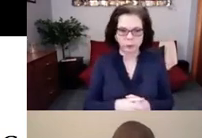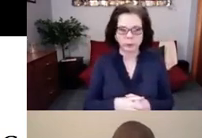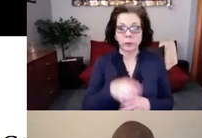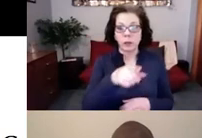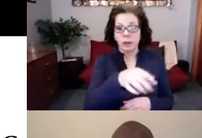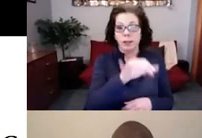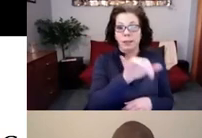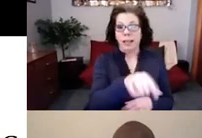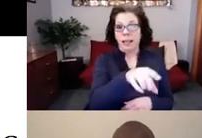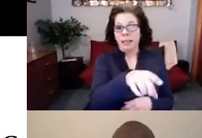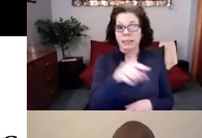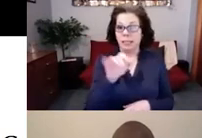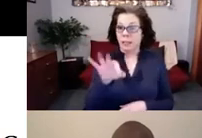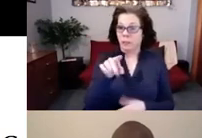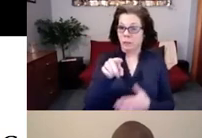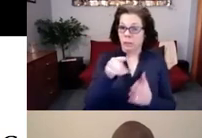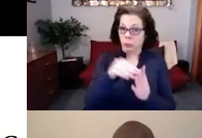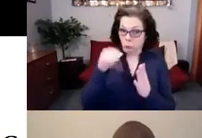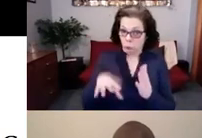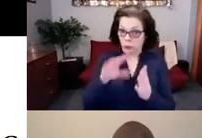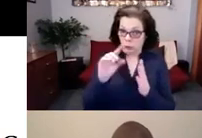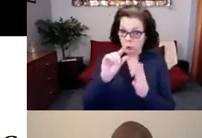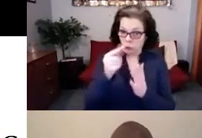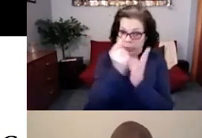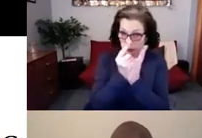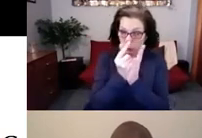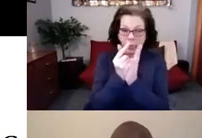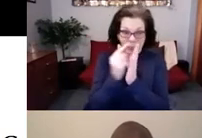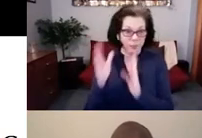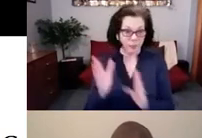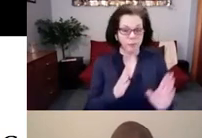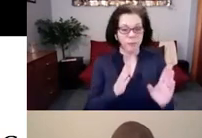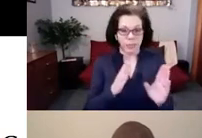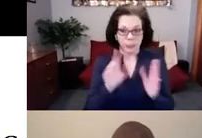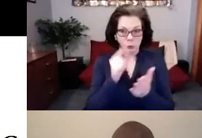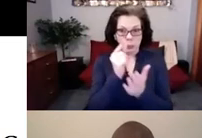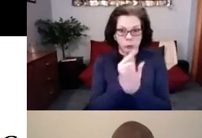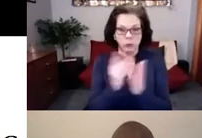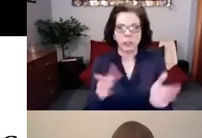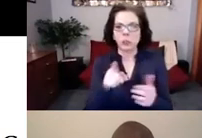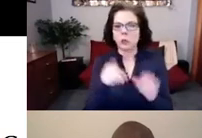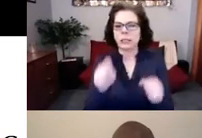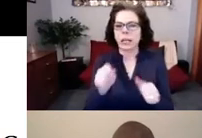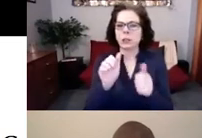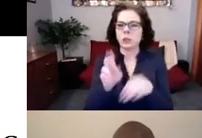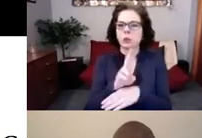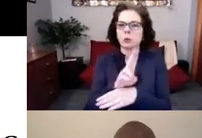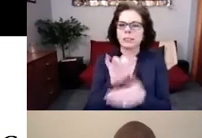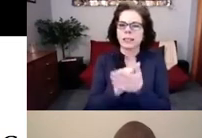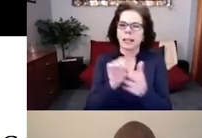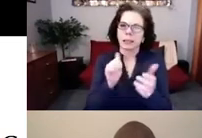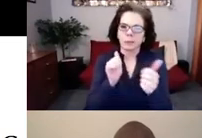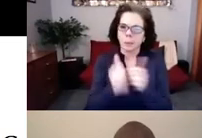if a graduating student passes a class, they can use the pass score from that class if there's an